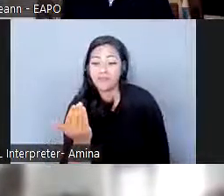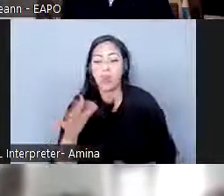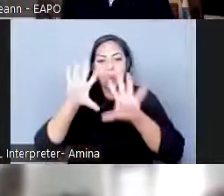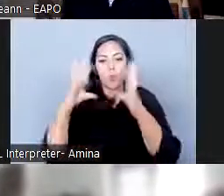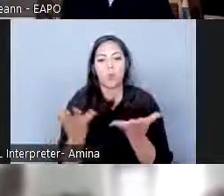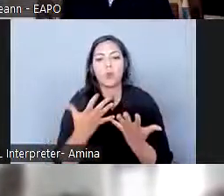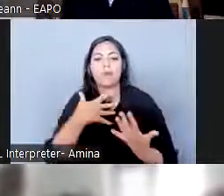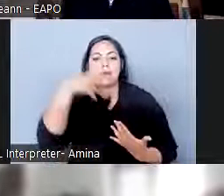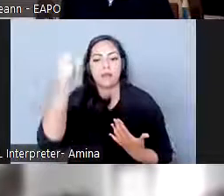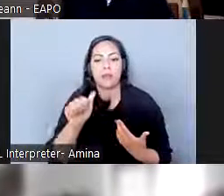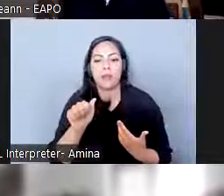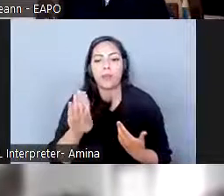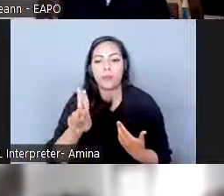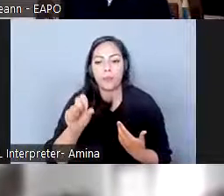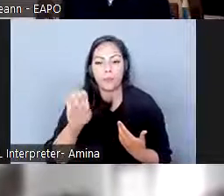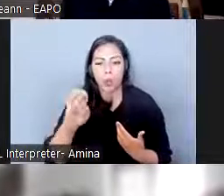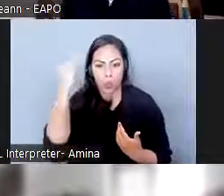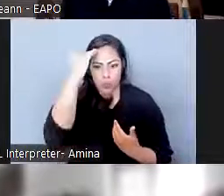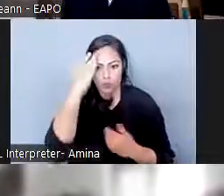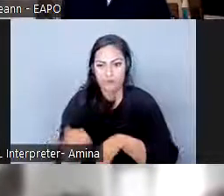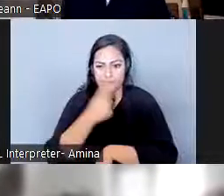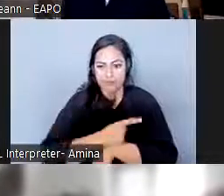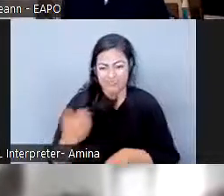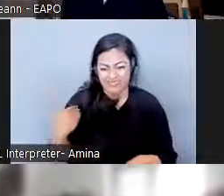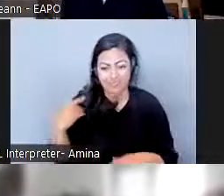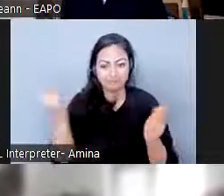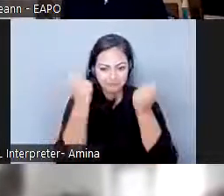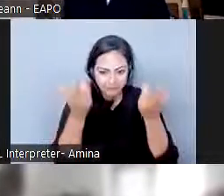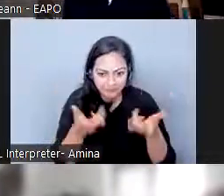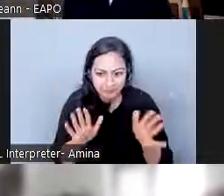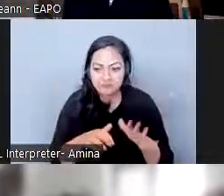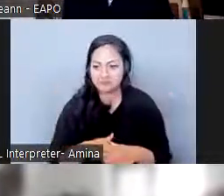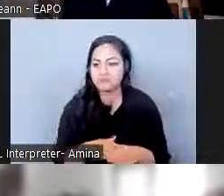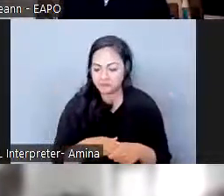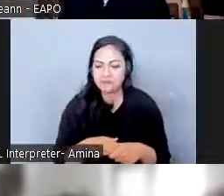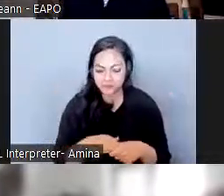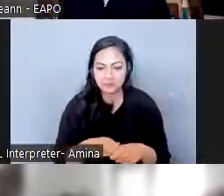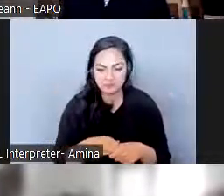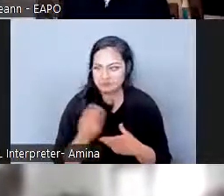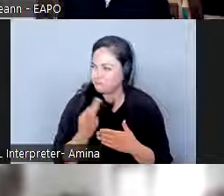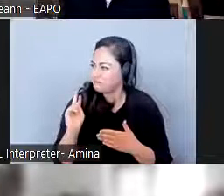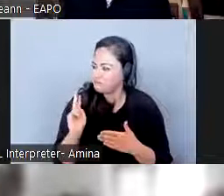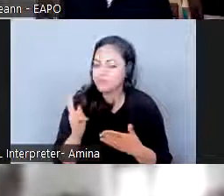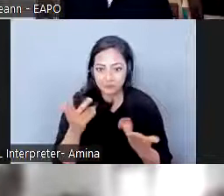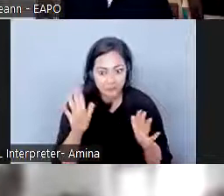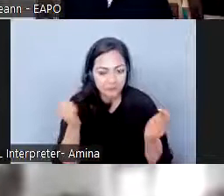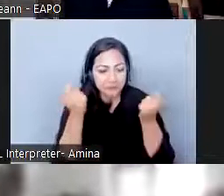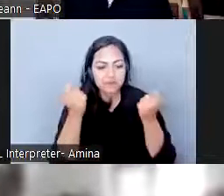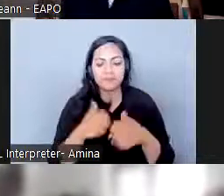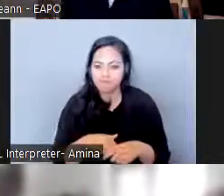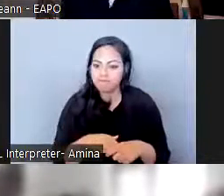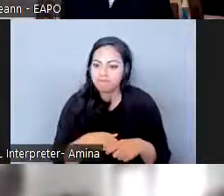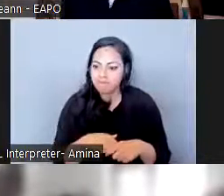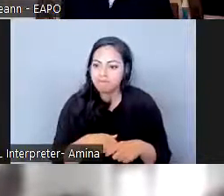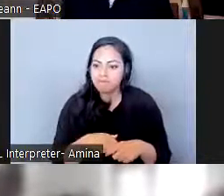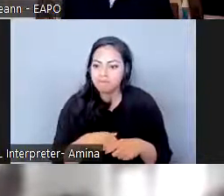Day. And we just celebrated that a couple of weeks ago. And there's lots of